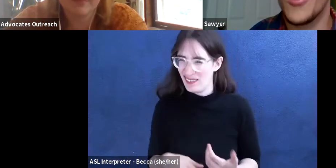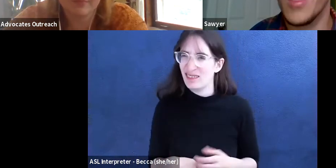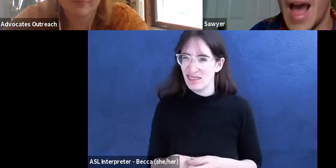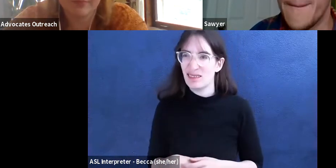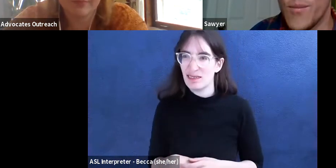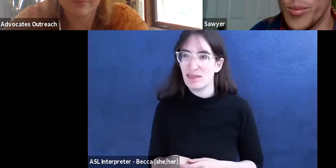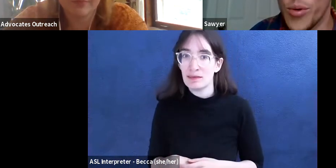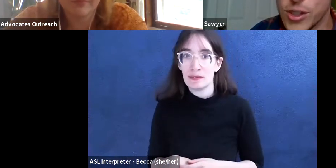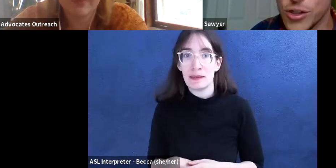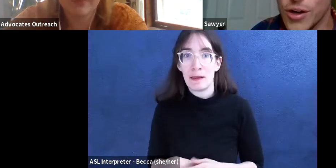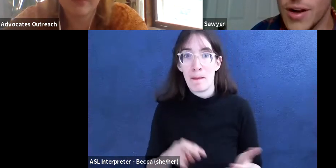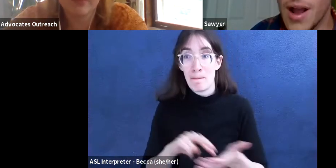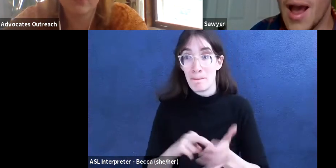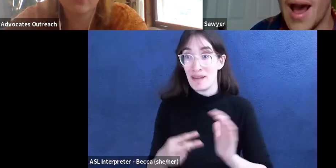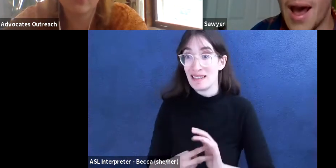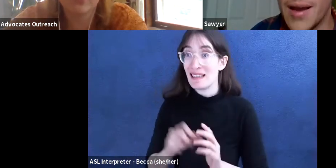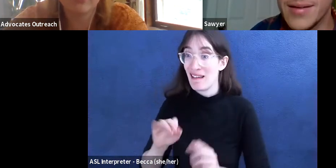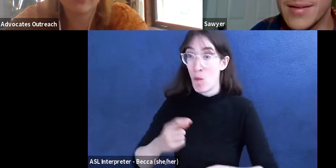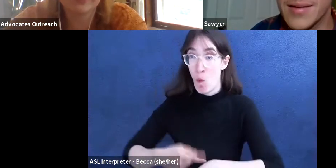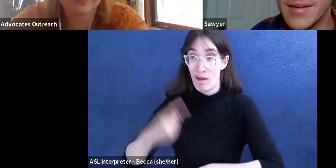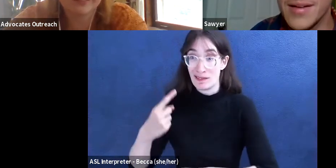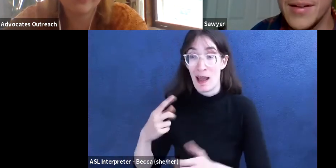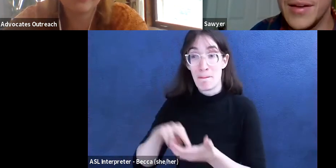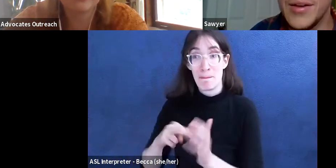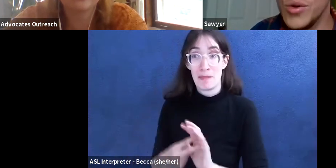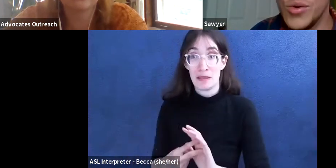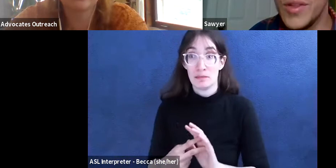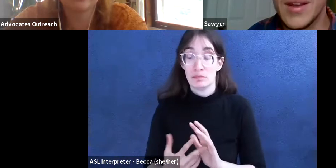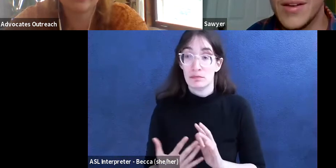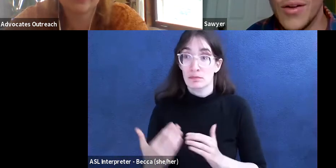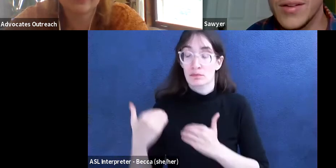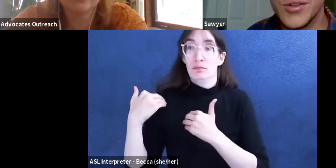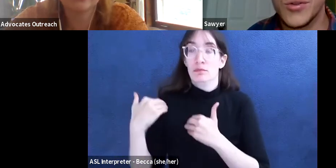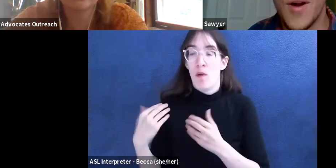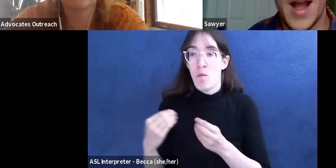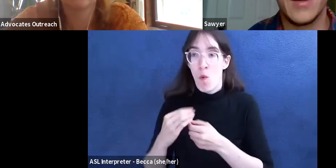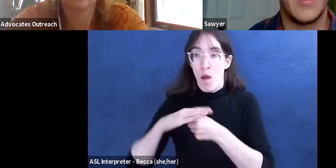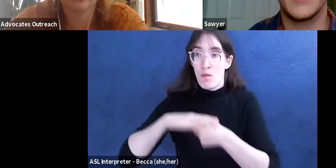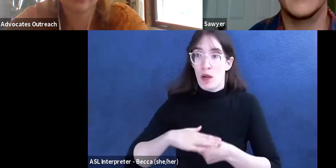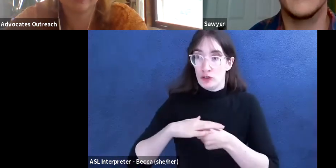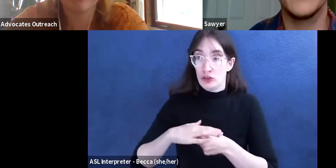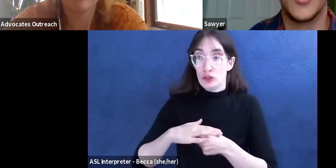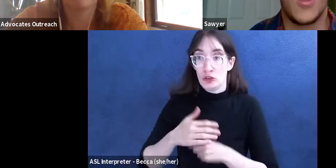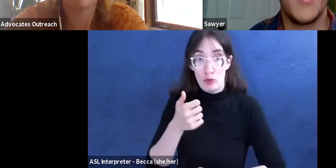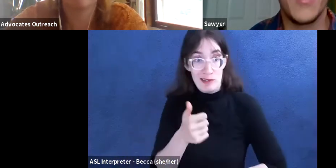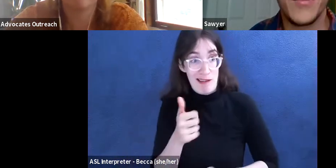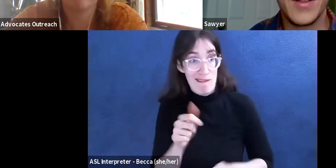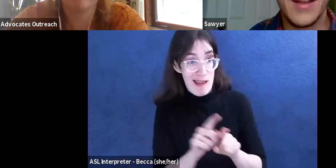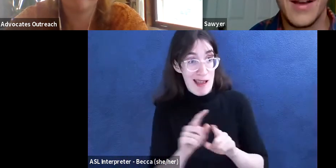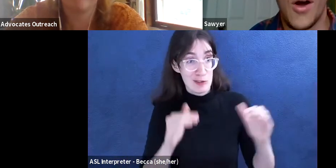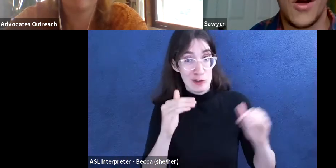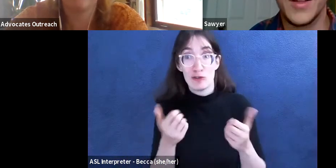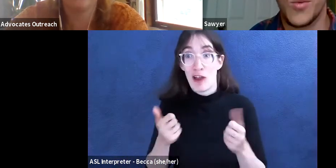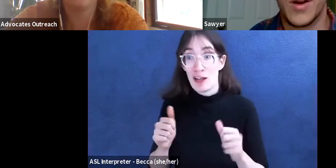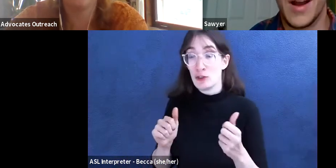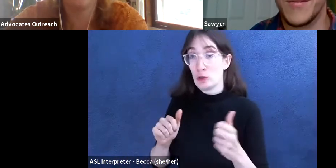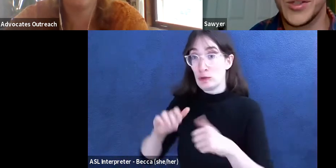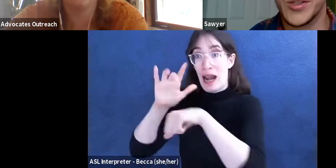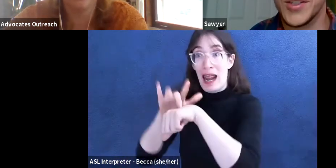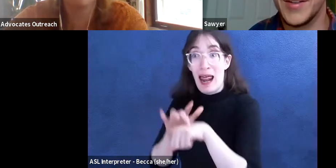sex a bad word? And the grandma is like, well, it's not a bad word, you know, like who told you that? And so